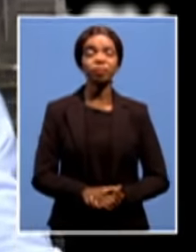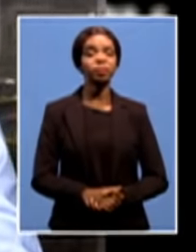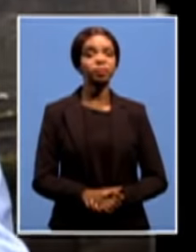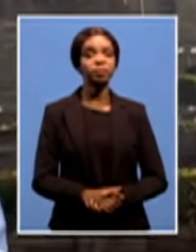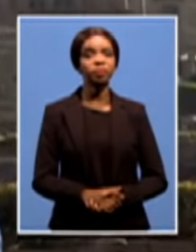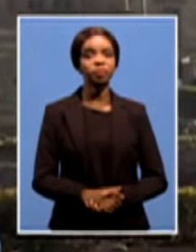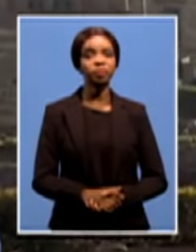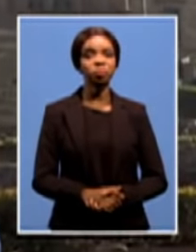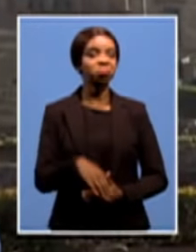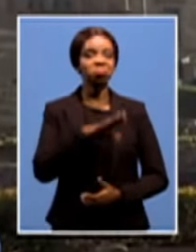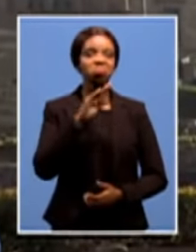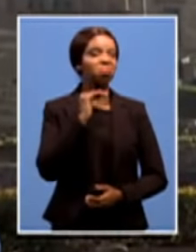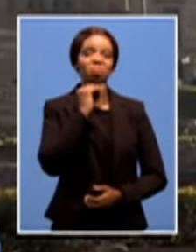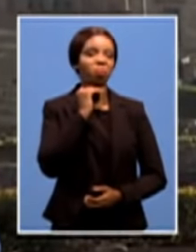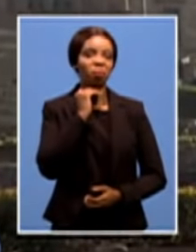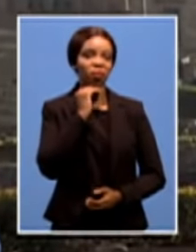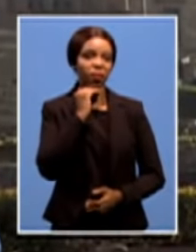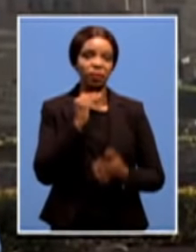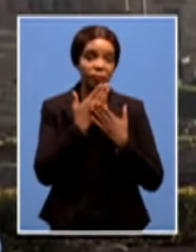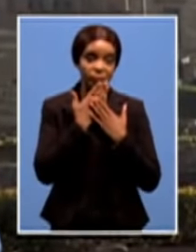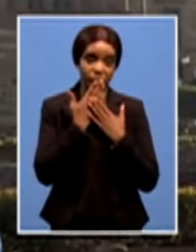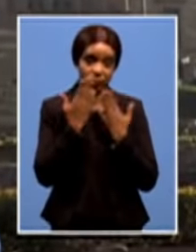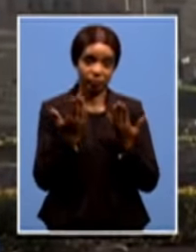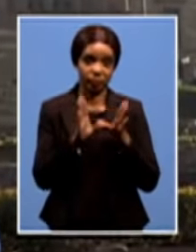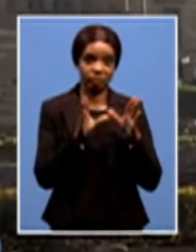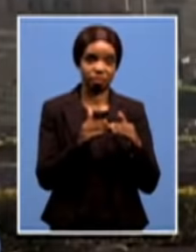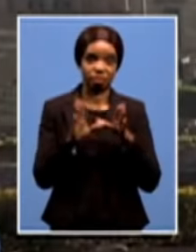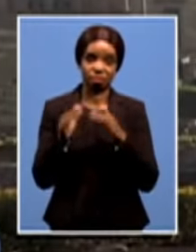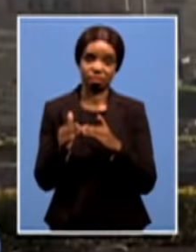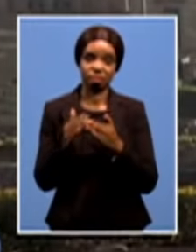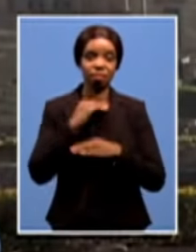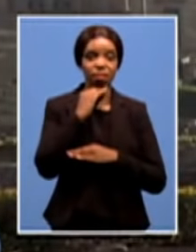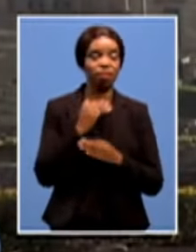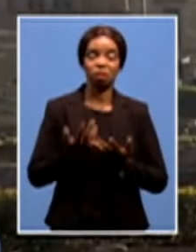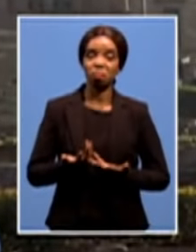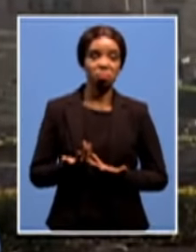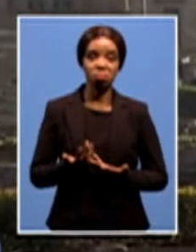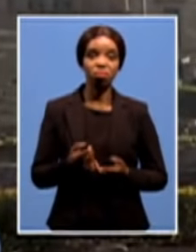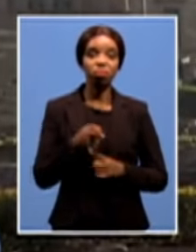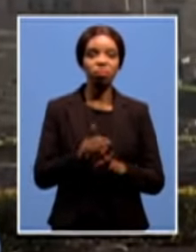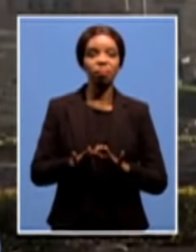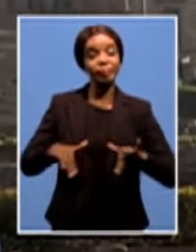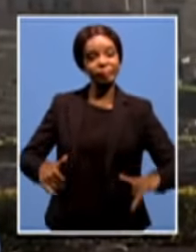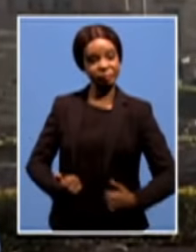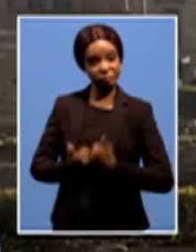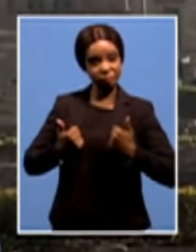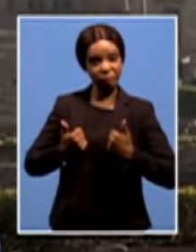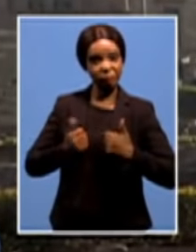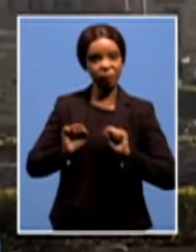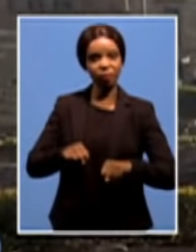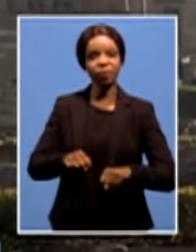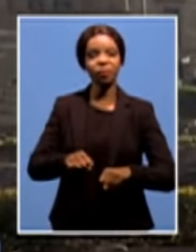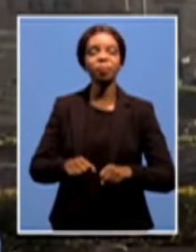Well, there aren't enough centers. That's one of the big challenges for preschool